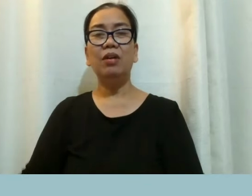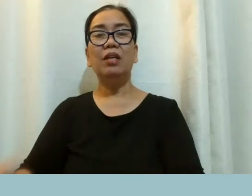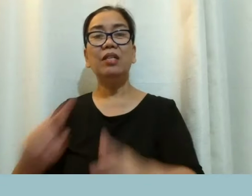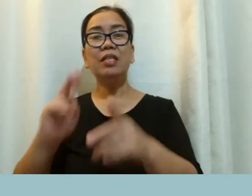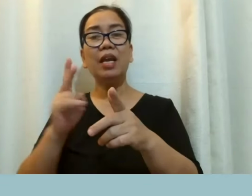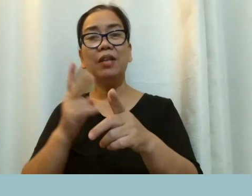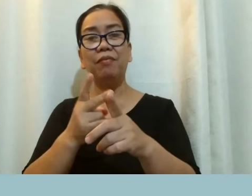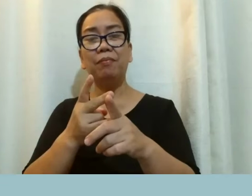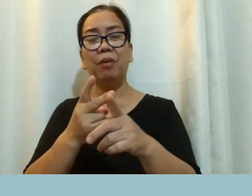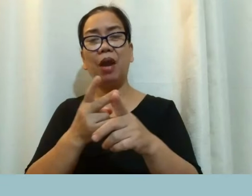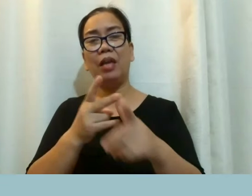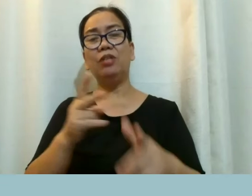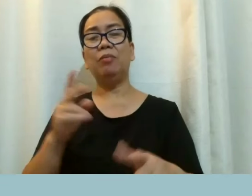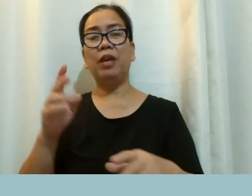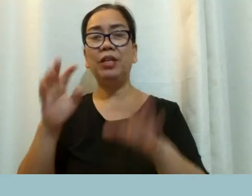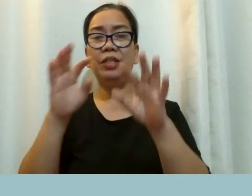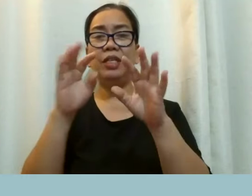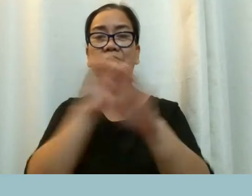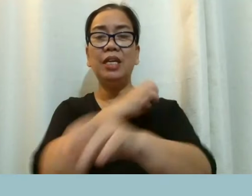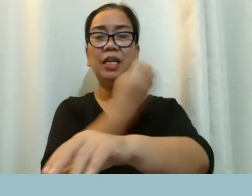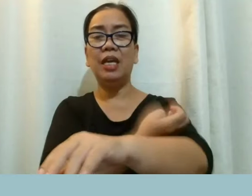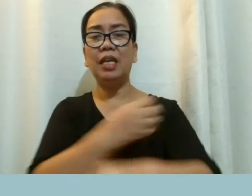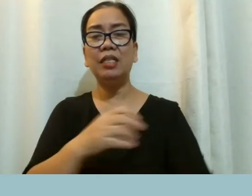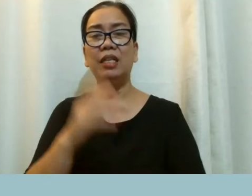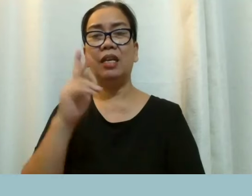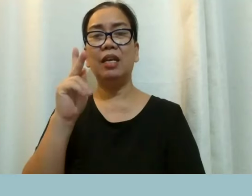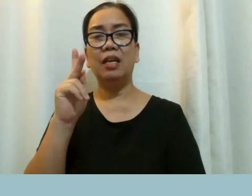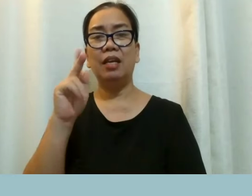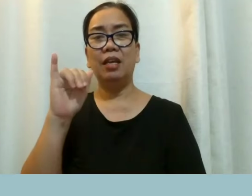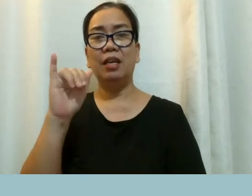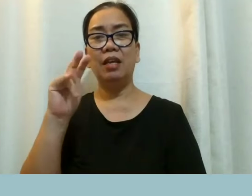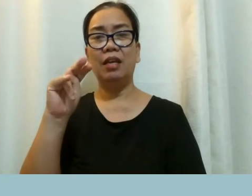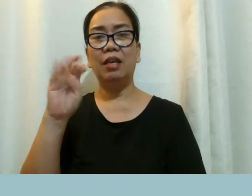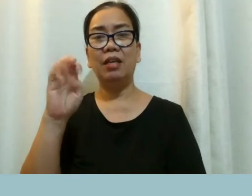Now, the second kind of energy is